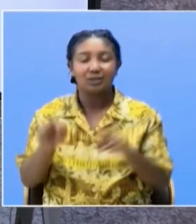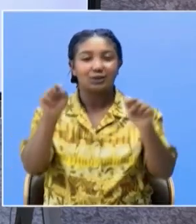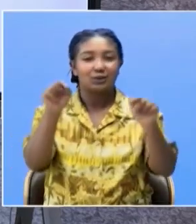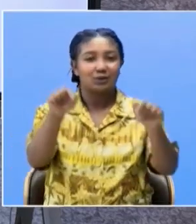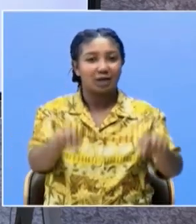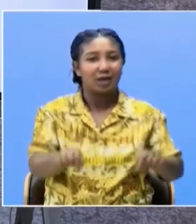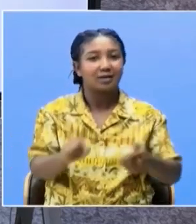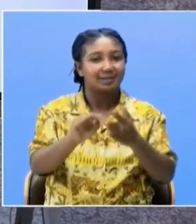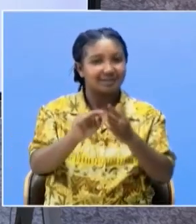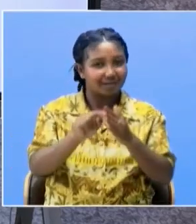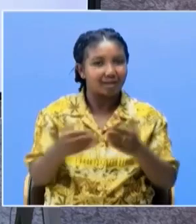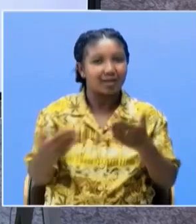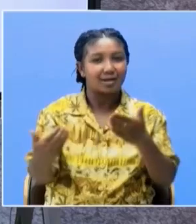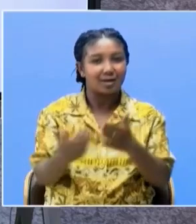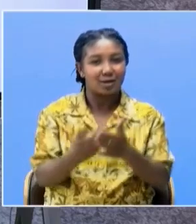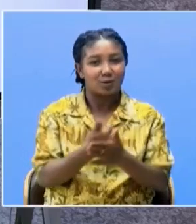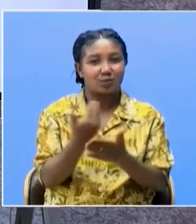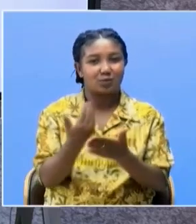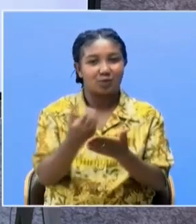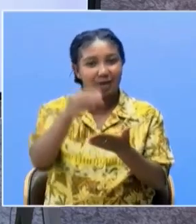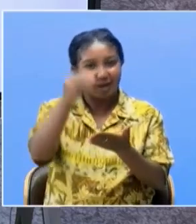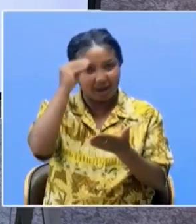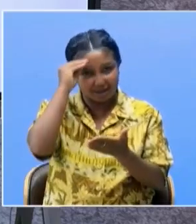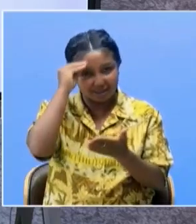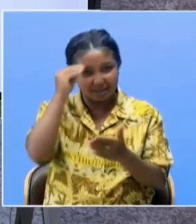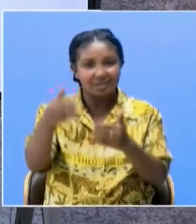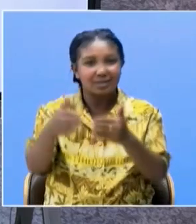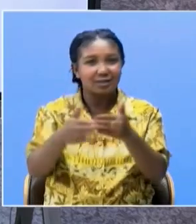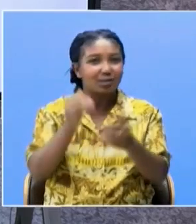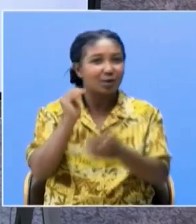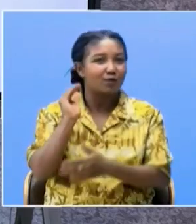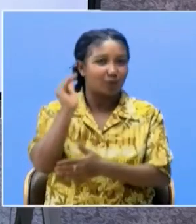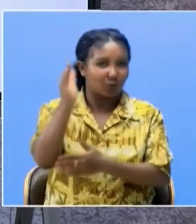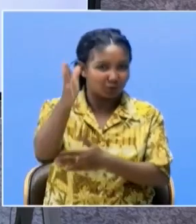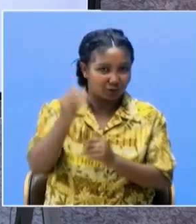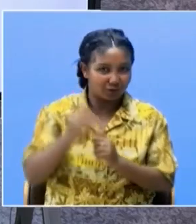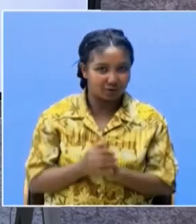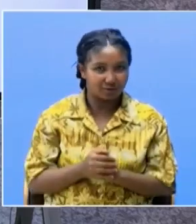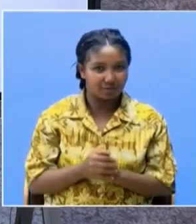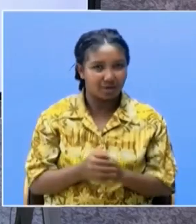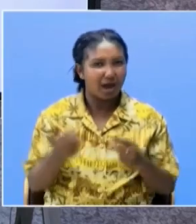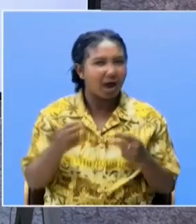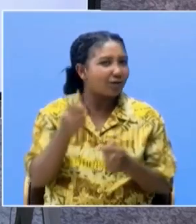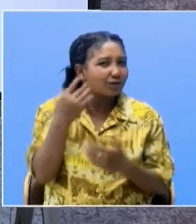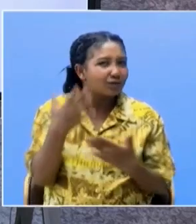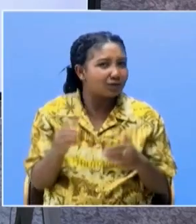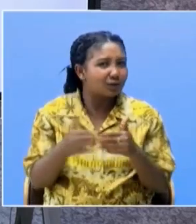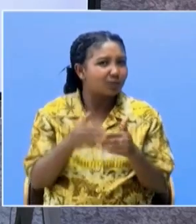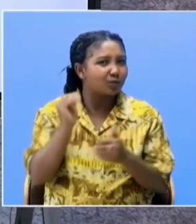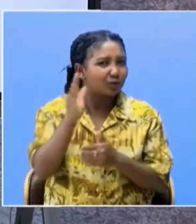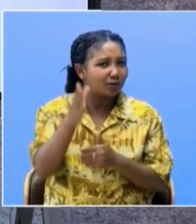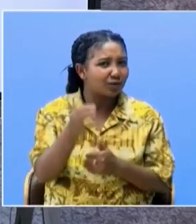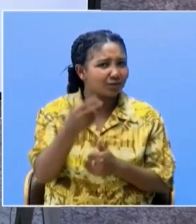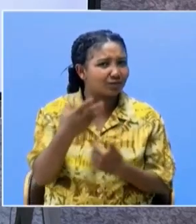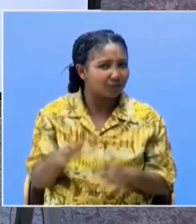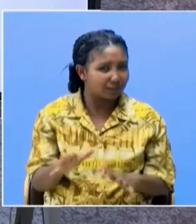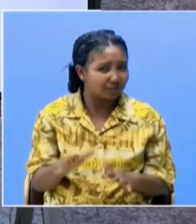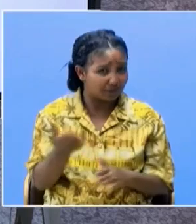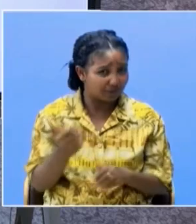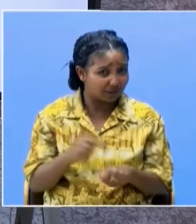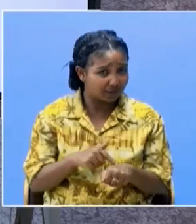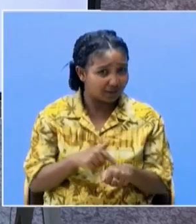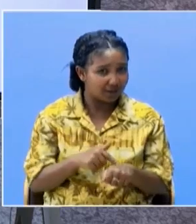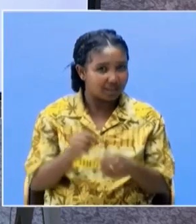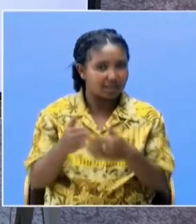going to start a new lesson, that is simple future. Have you ever heard about simple future?